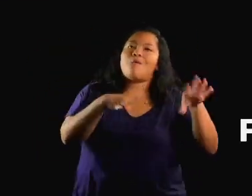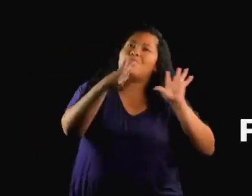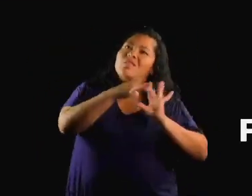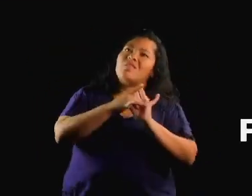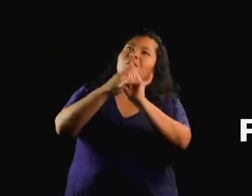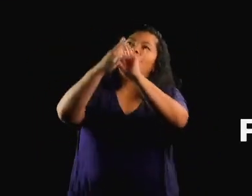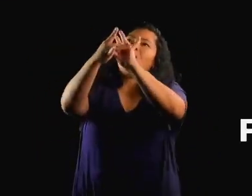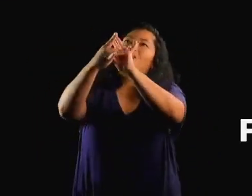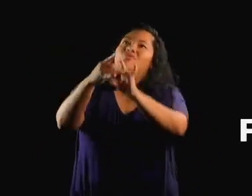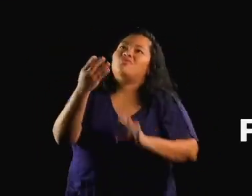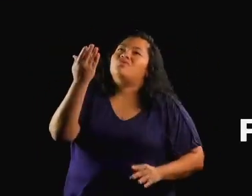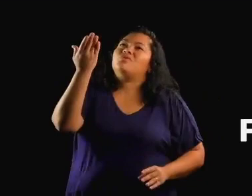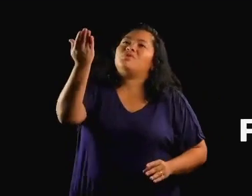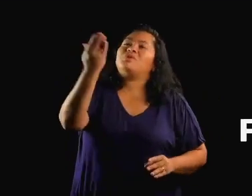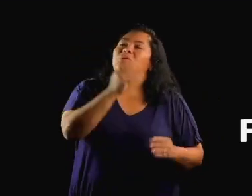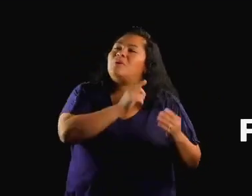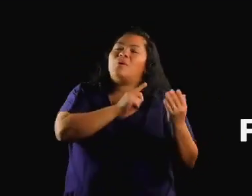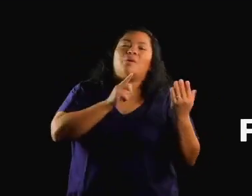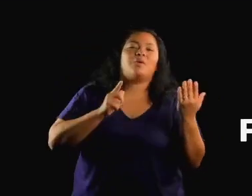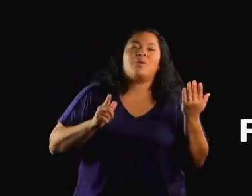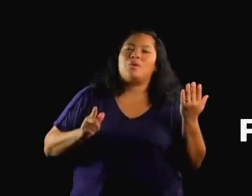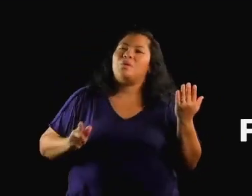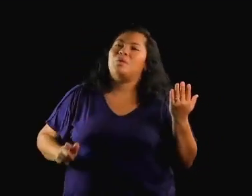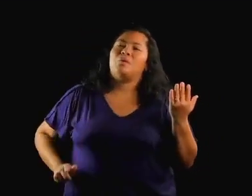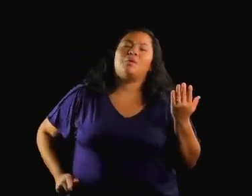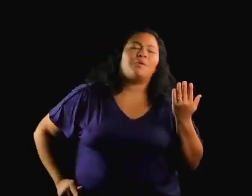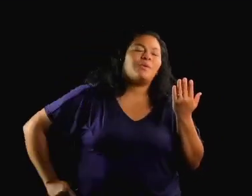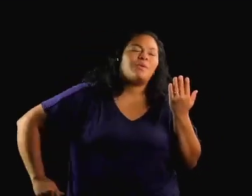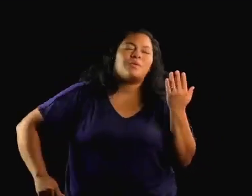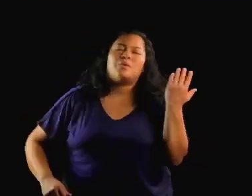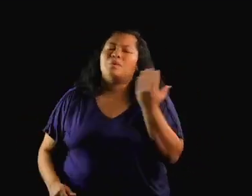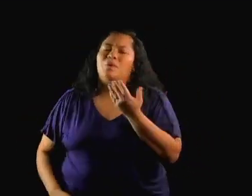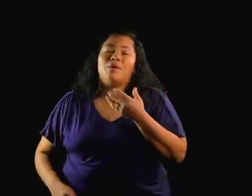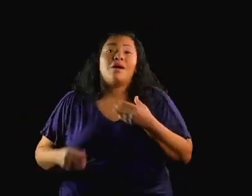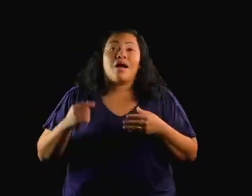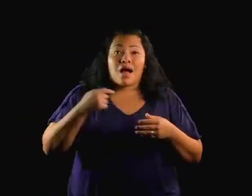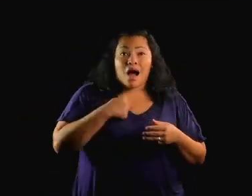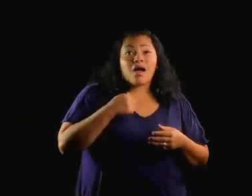the battle is yours. Oh, my Lord.